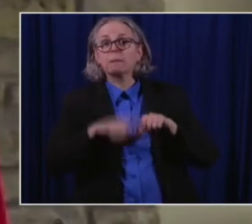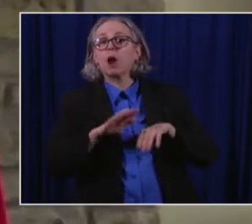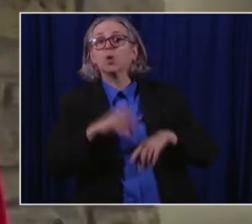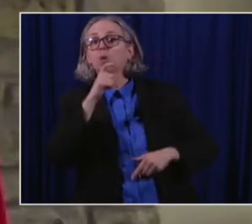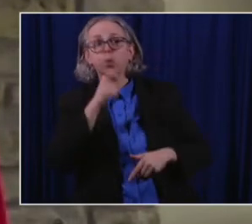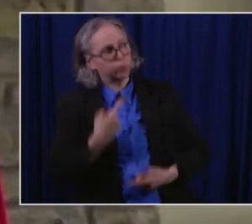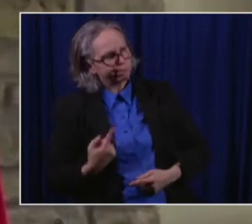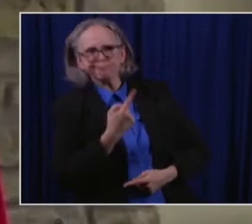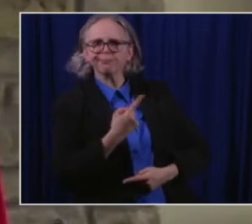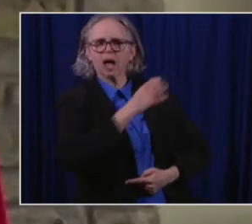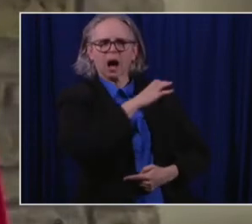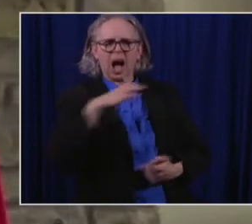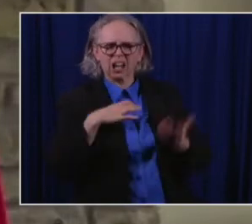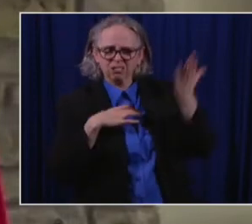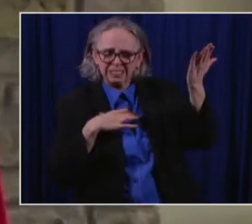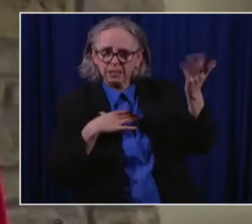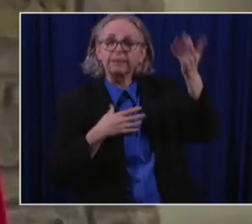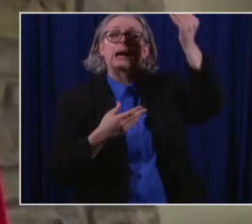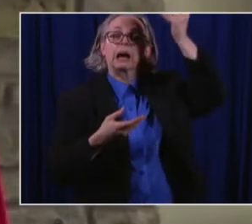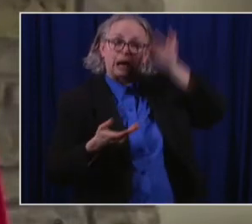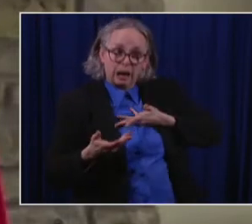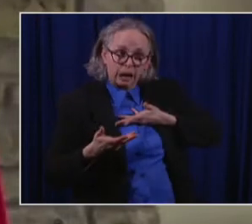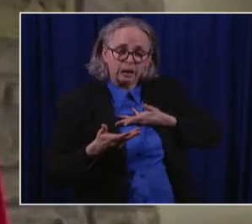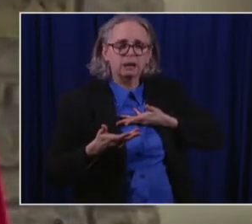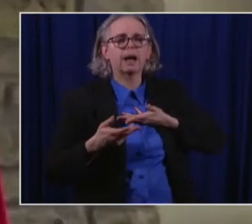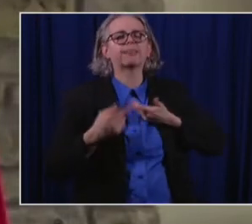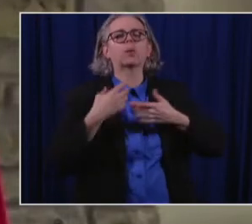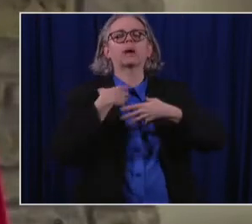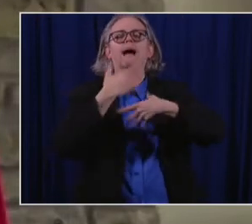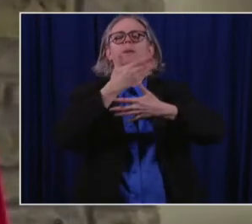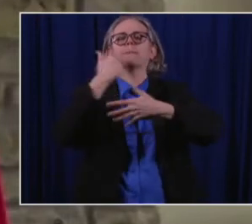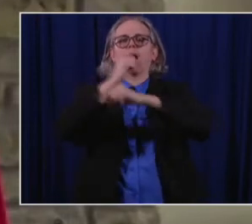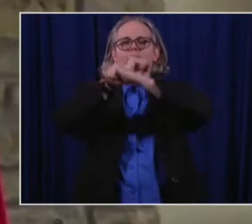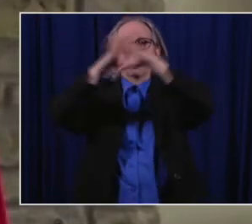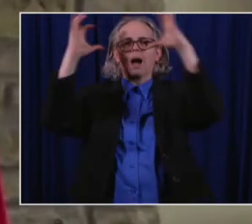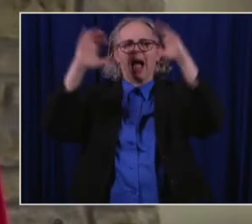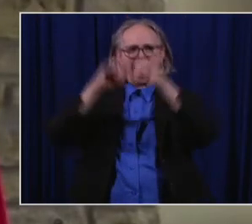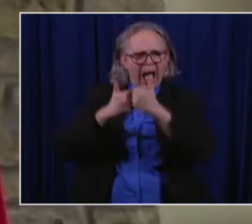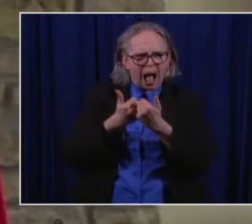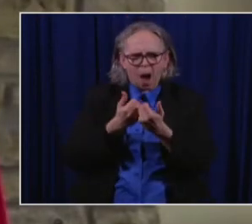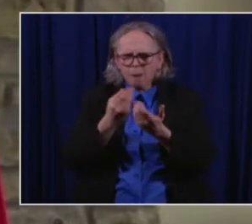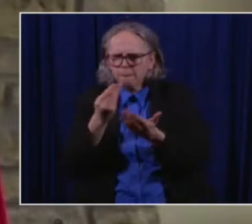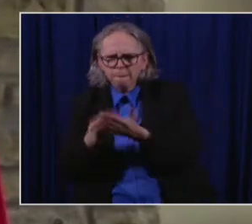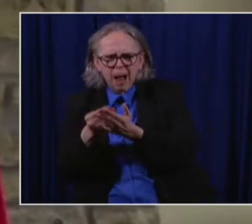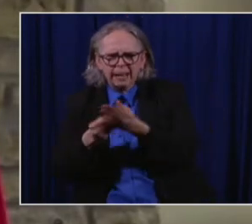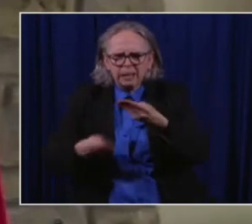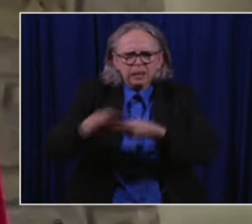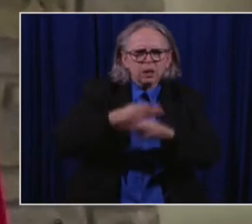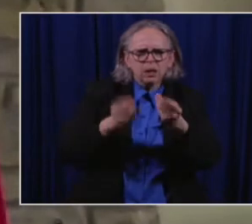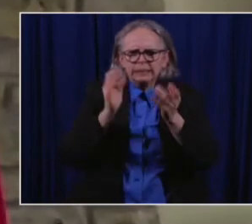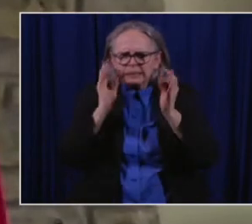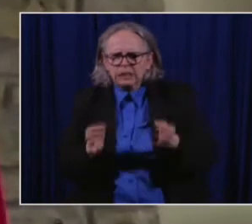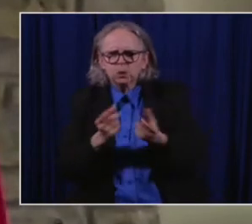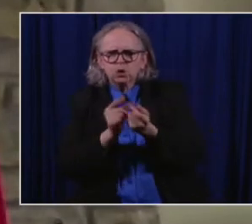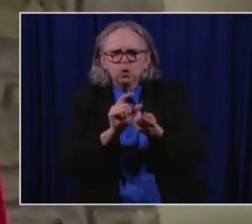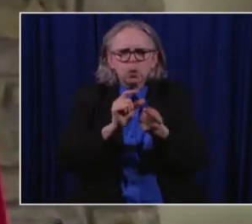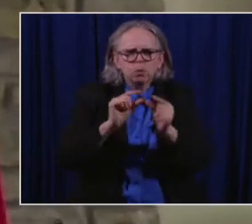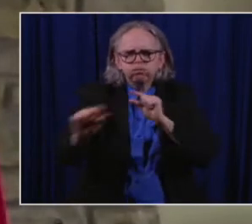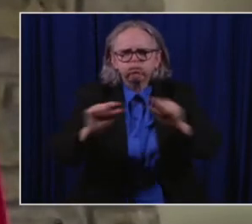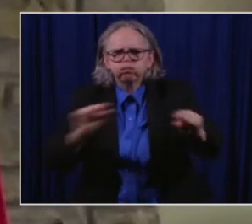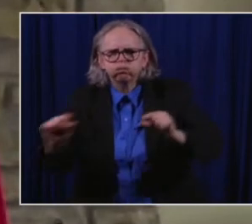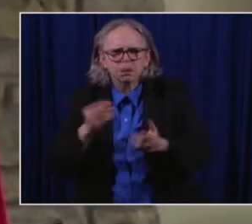we'll be in a better position, I think, to make some of these dollars and cents decisions where we can, try maybe to get some more additional funds out